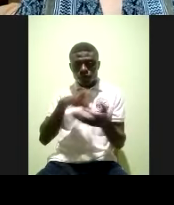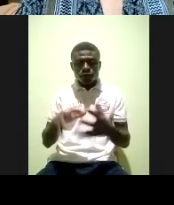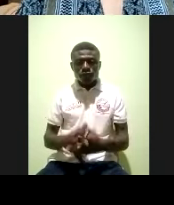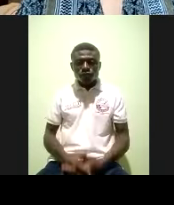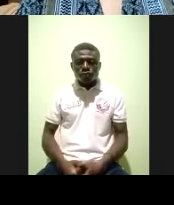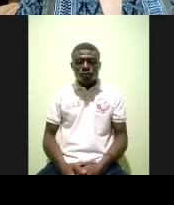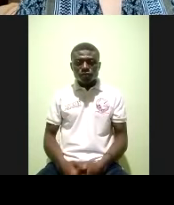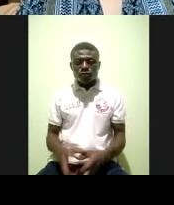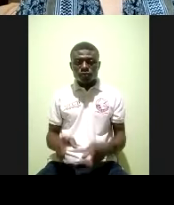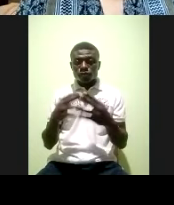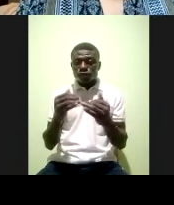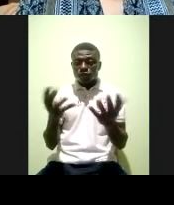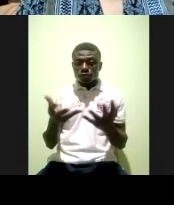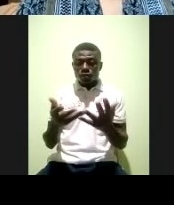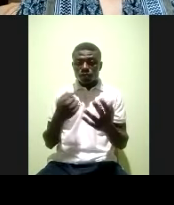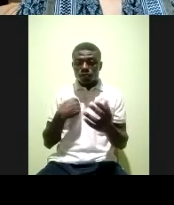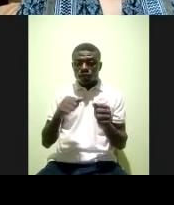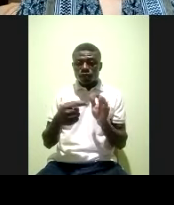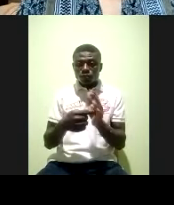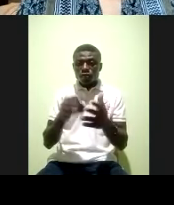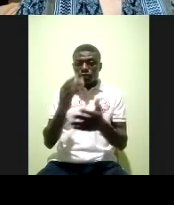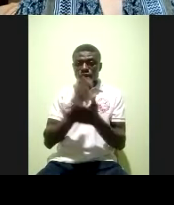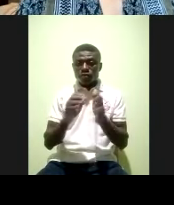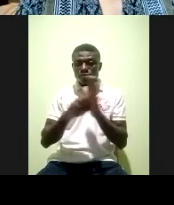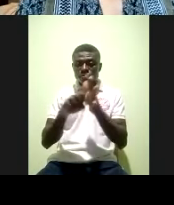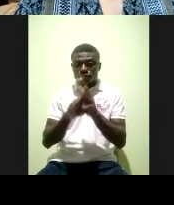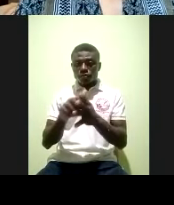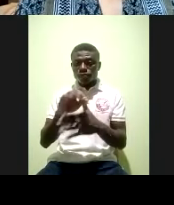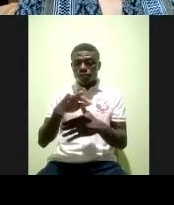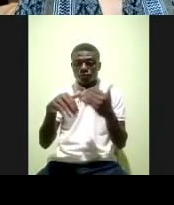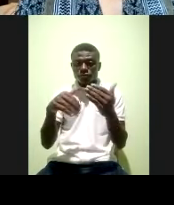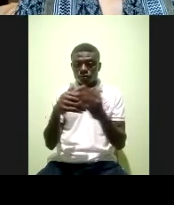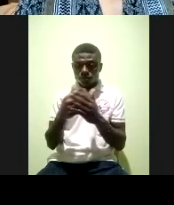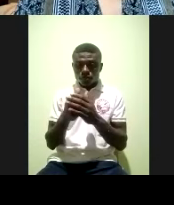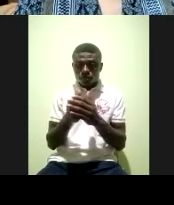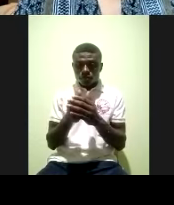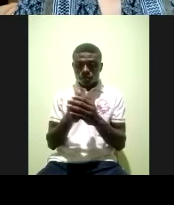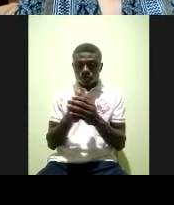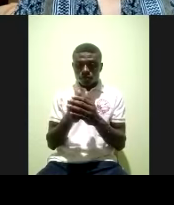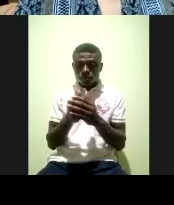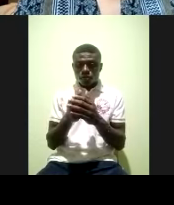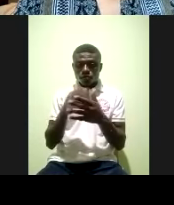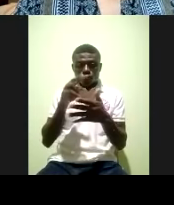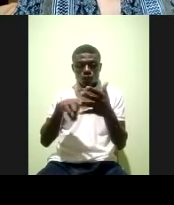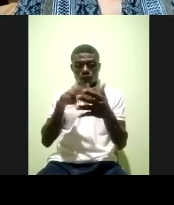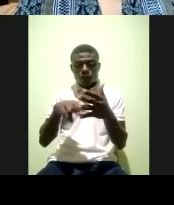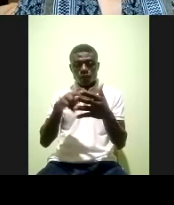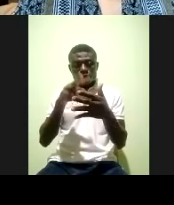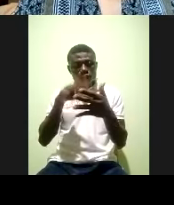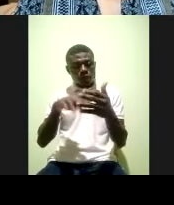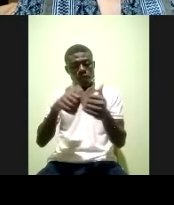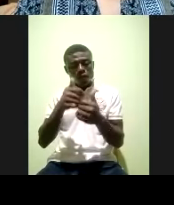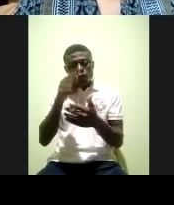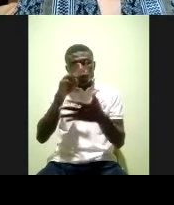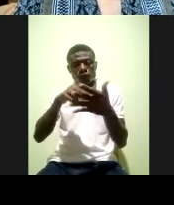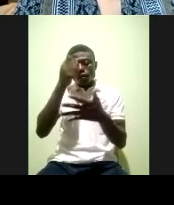So here again, I am showing you some examples of the decoding, the reading. Decoding is the reading part. How they